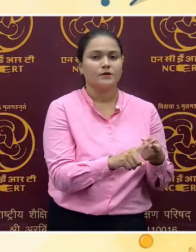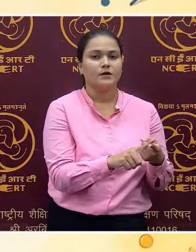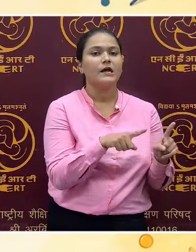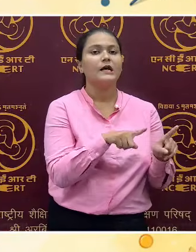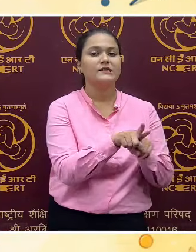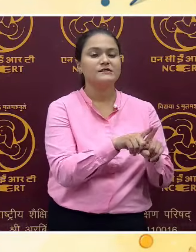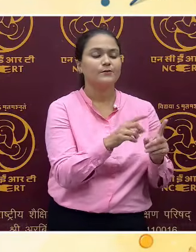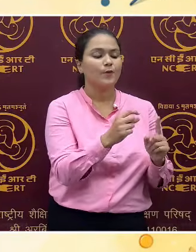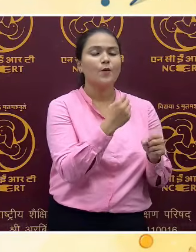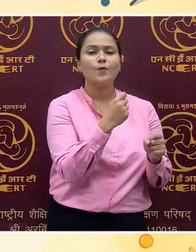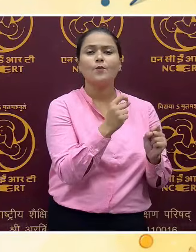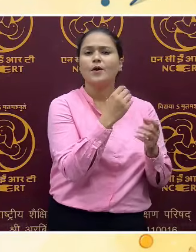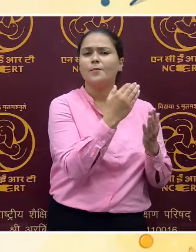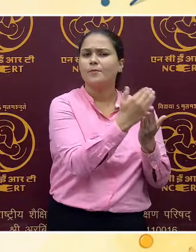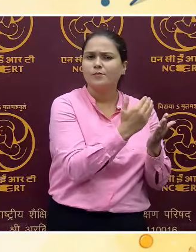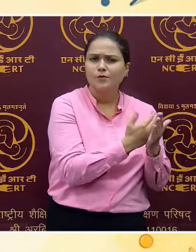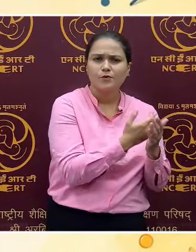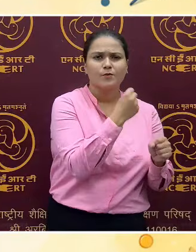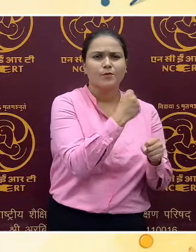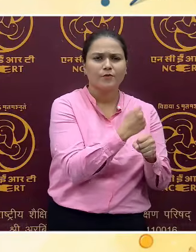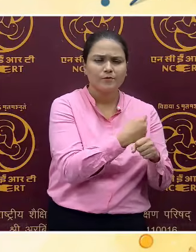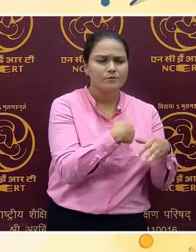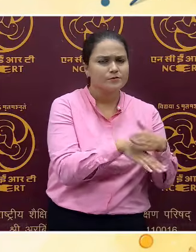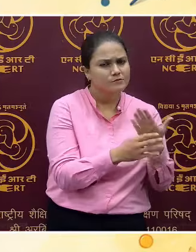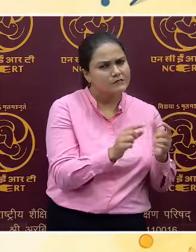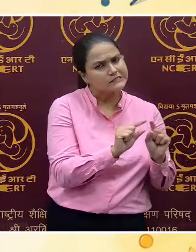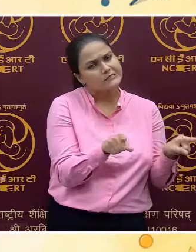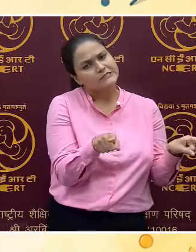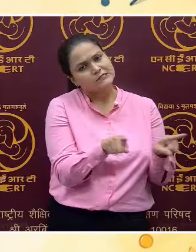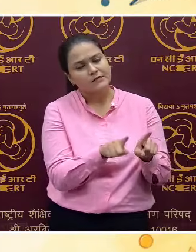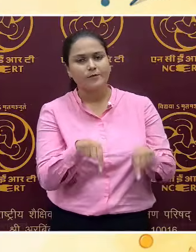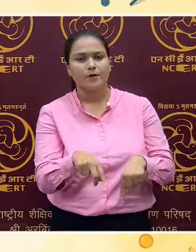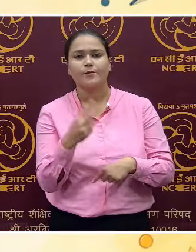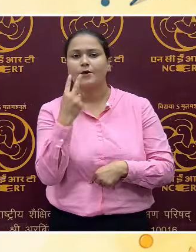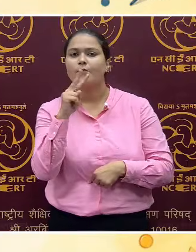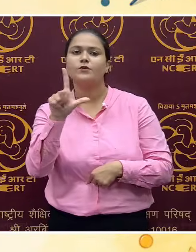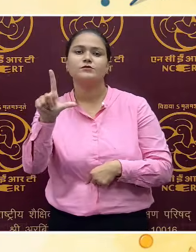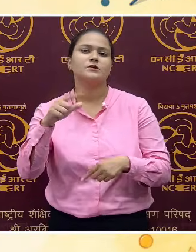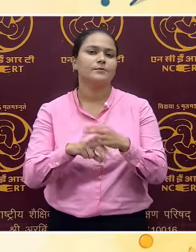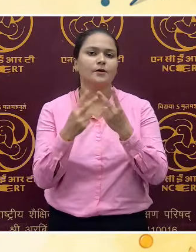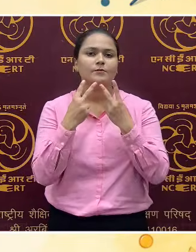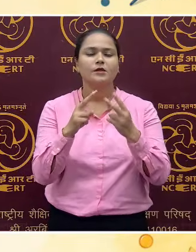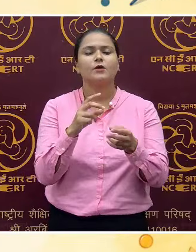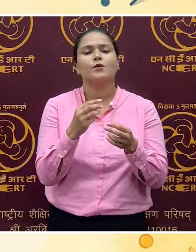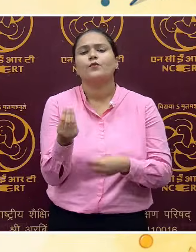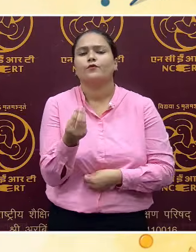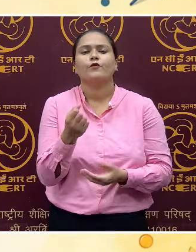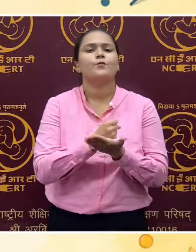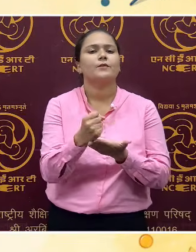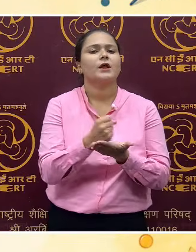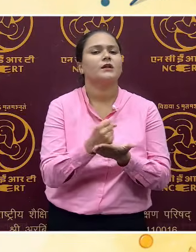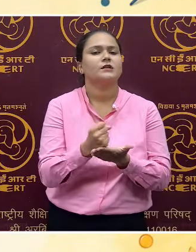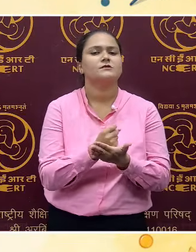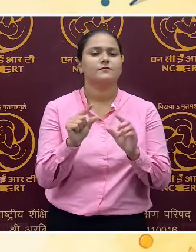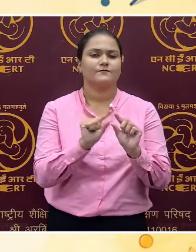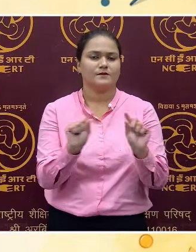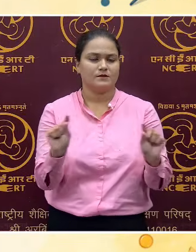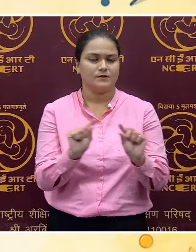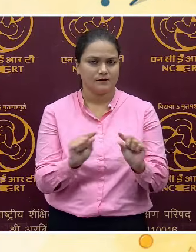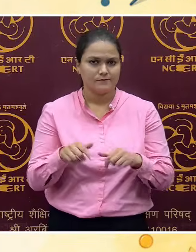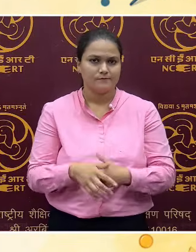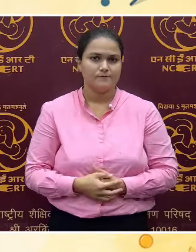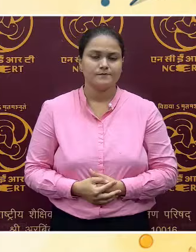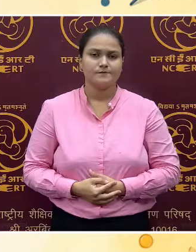us look at our virtual lab over here and do some practice with related to this